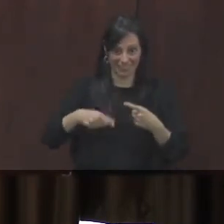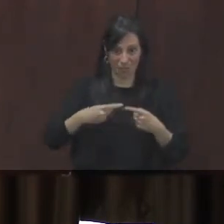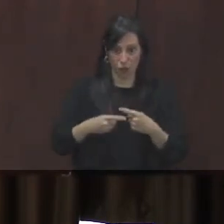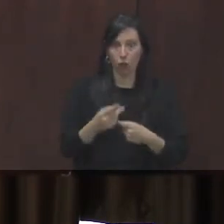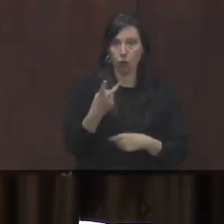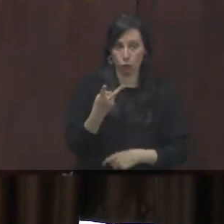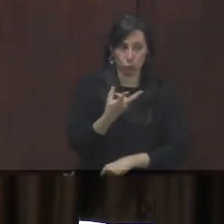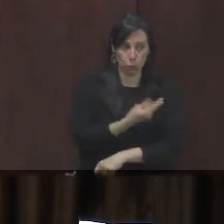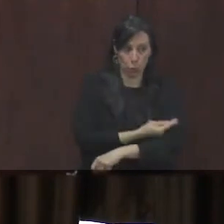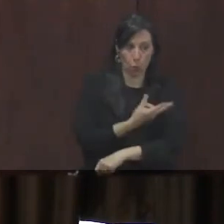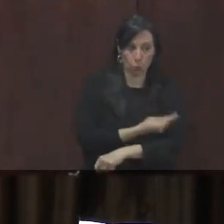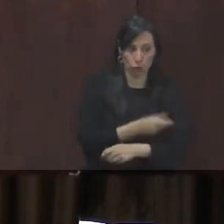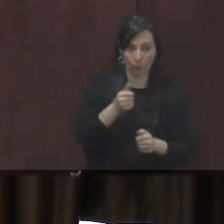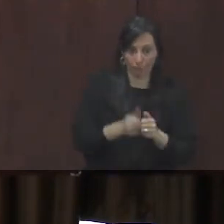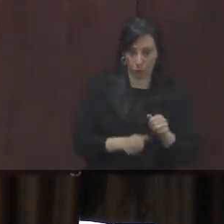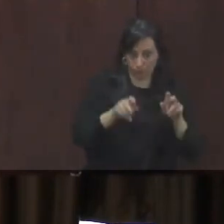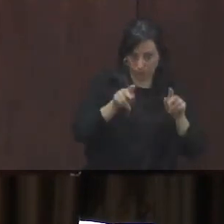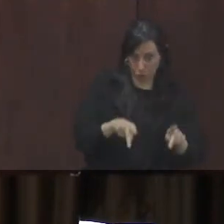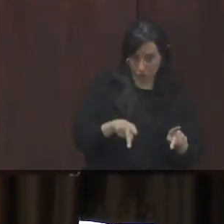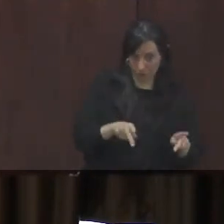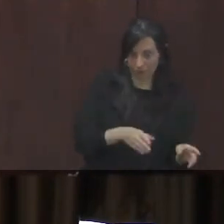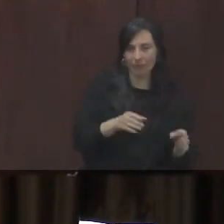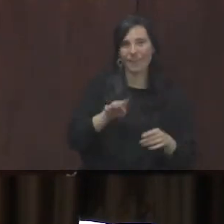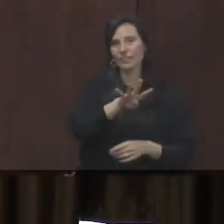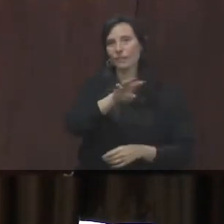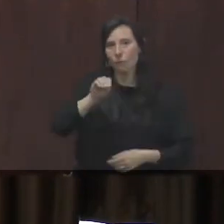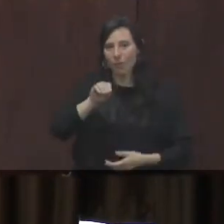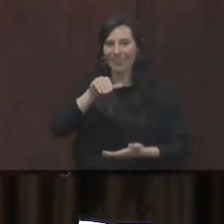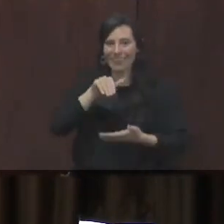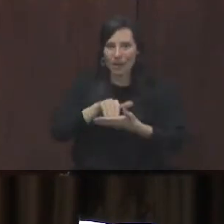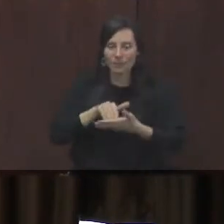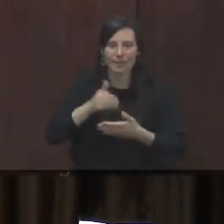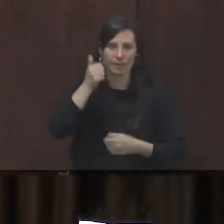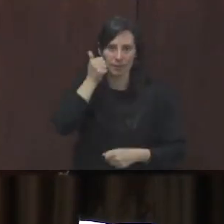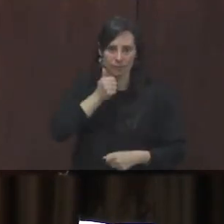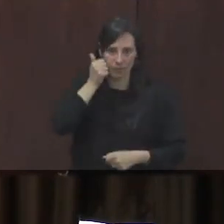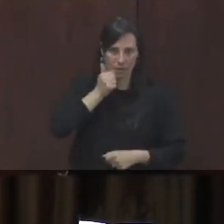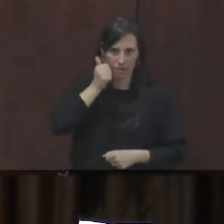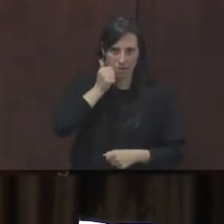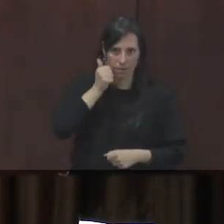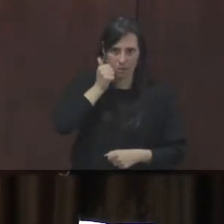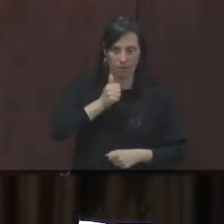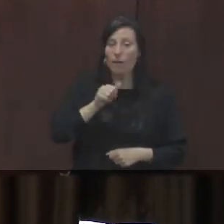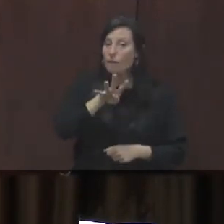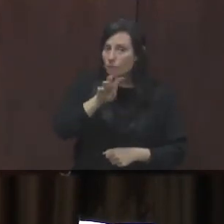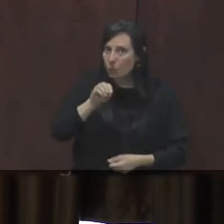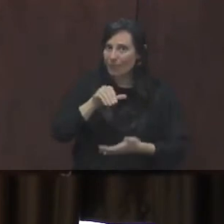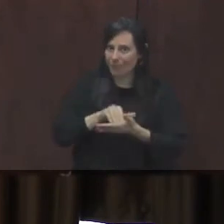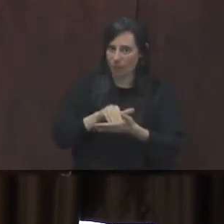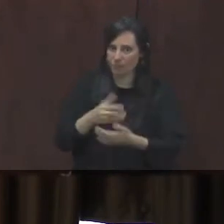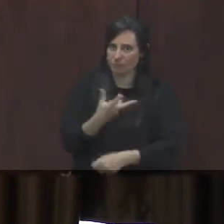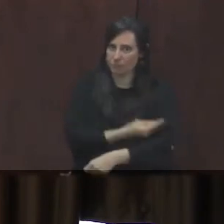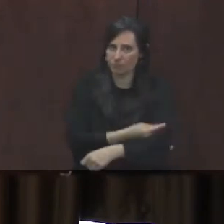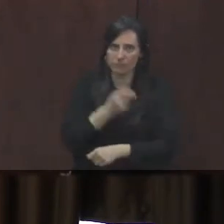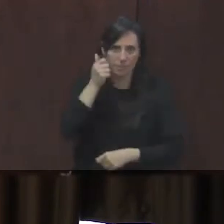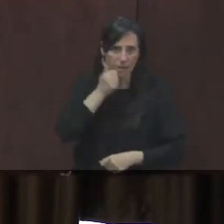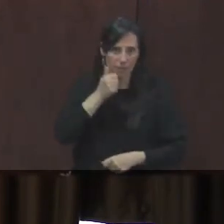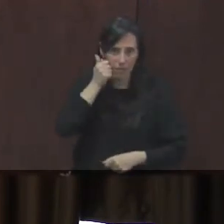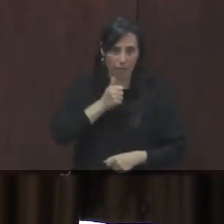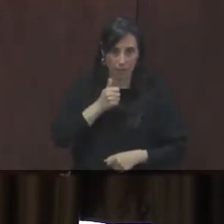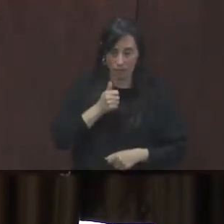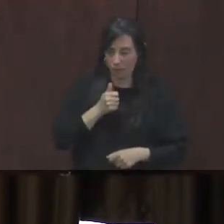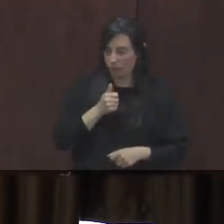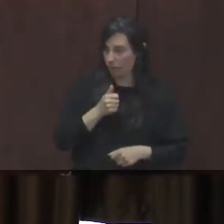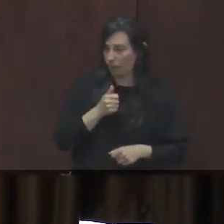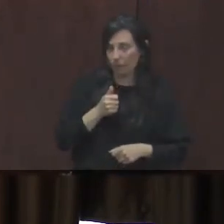person, we have to do 40,000 vaccines a day. And if you look at our testing right now and how long it took us to get to testing, I think